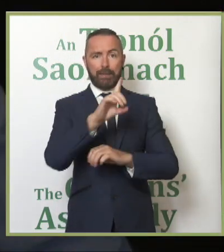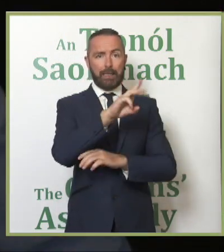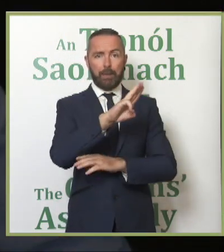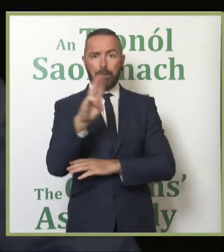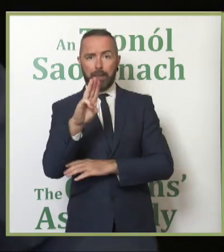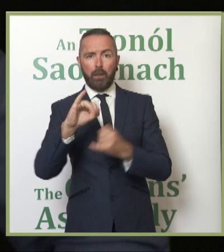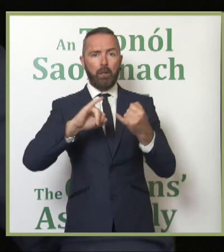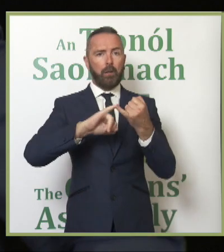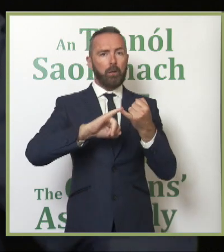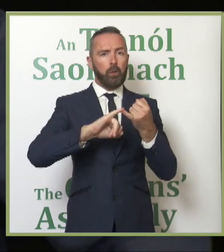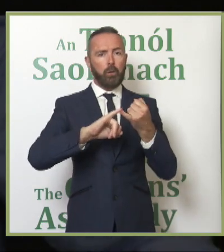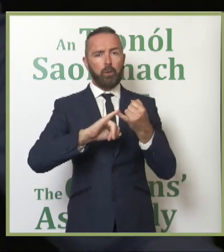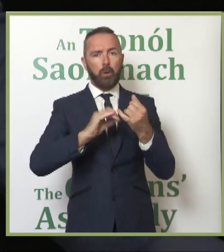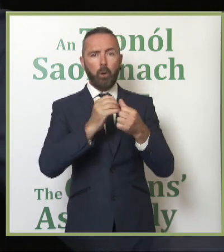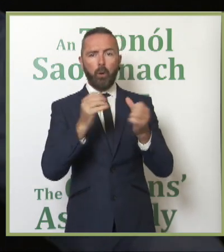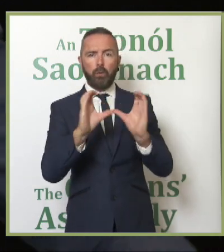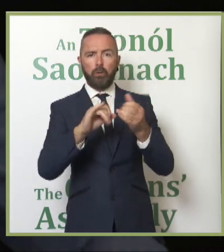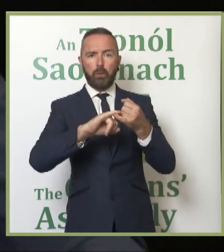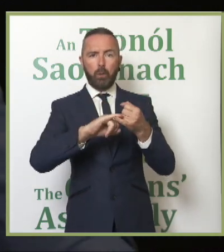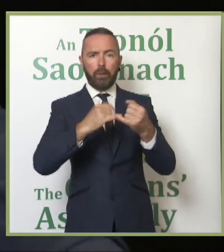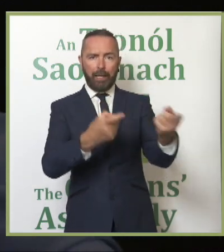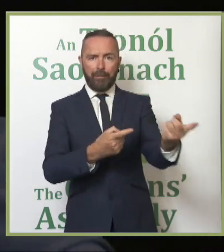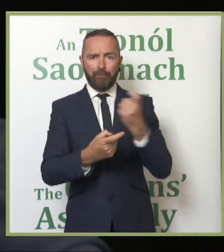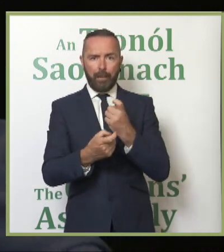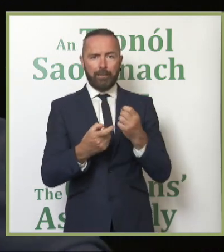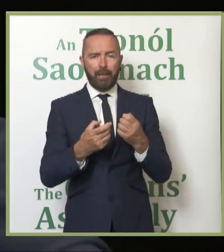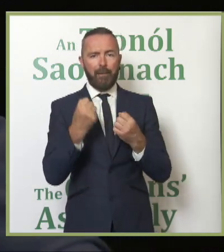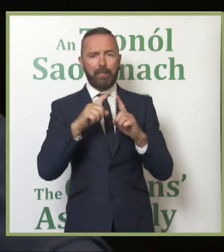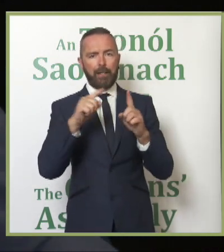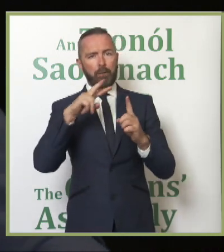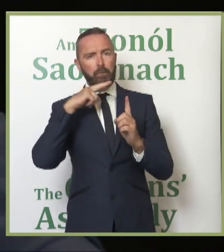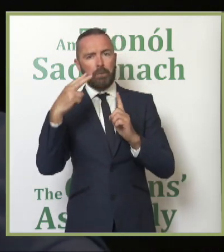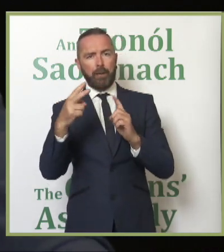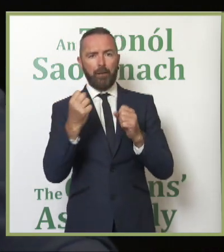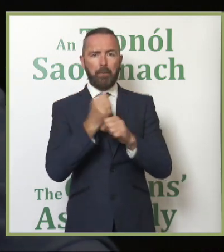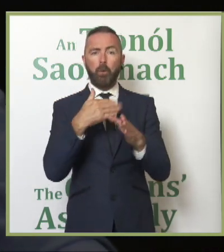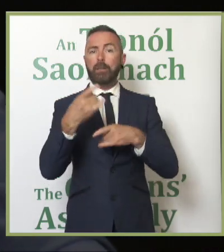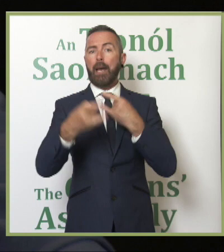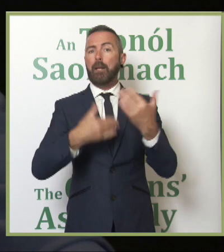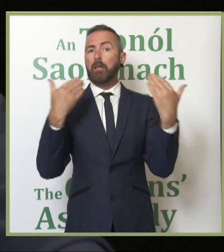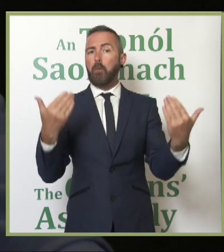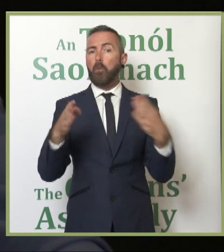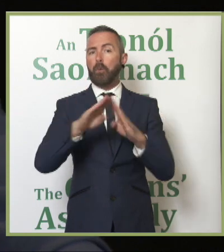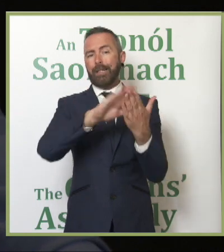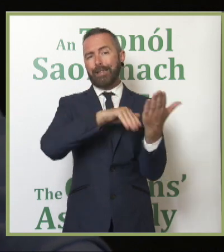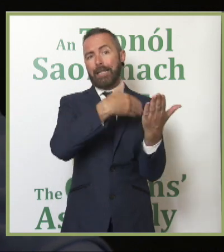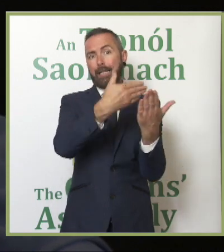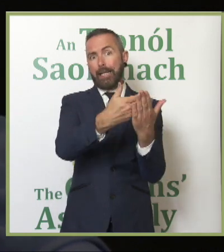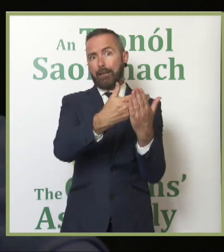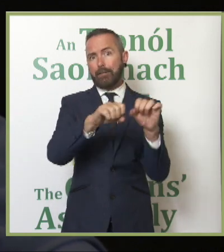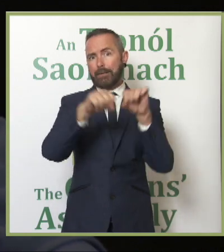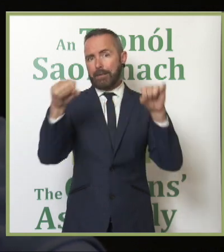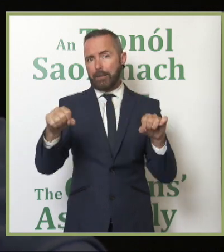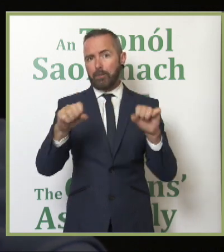hope to invite into the room to give you different perspectives about what happens currently at the moment. The legal perspective, and again we'll be